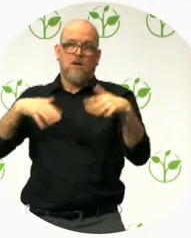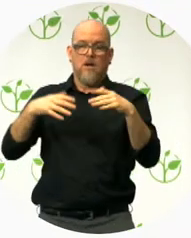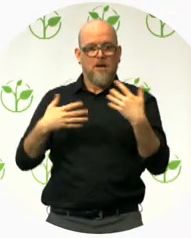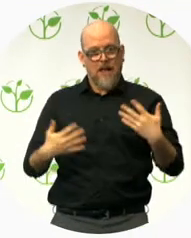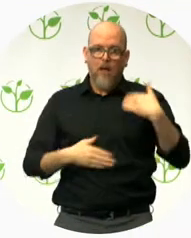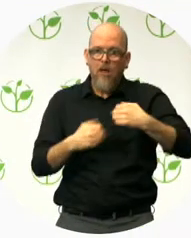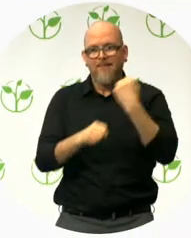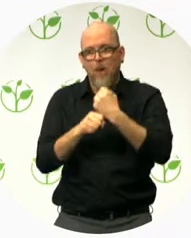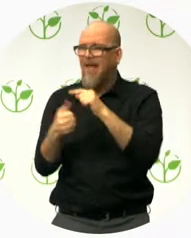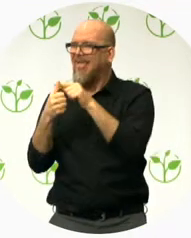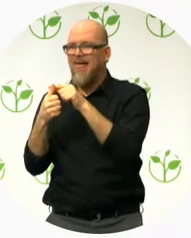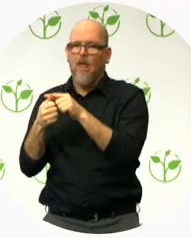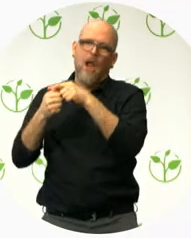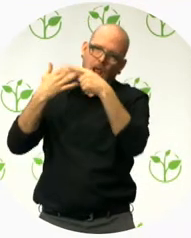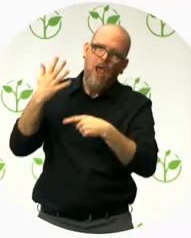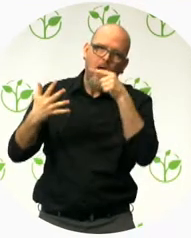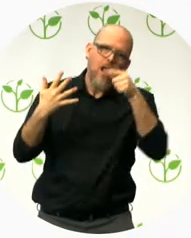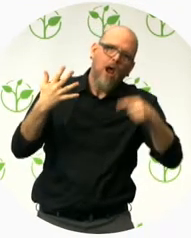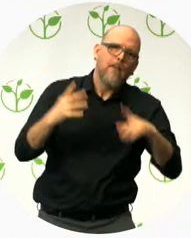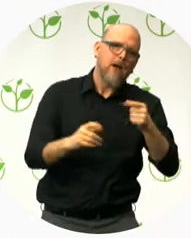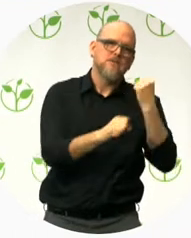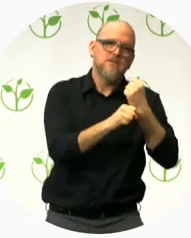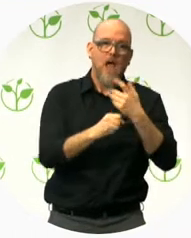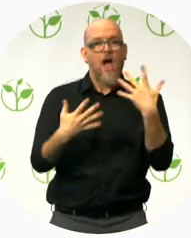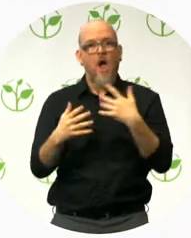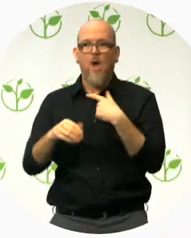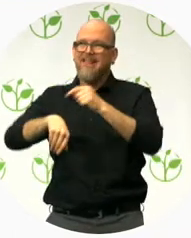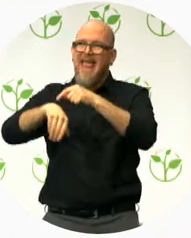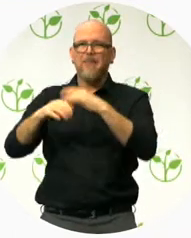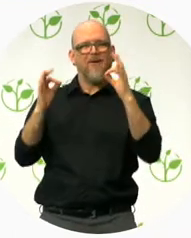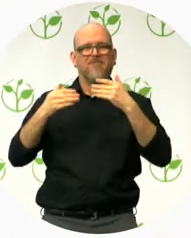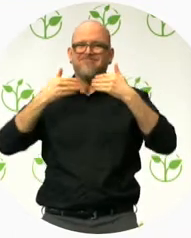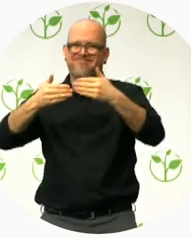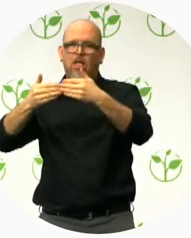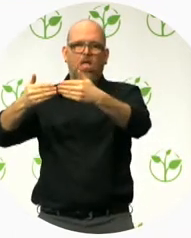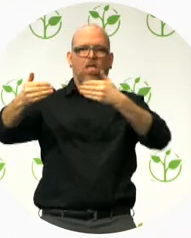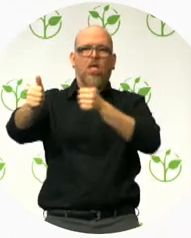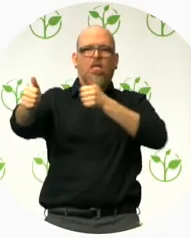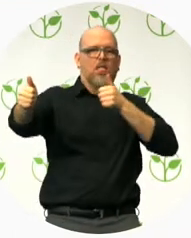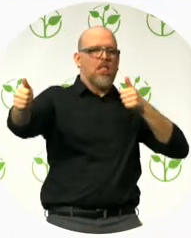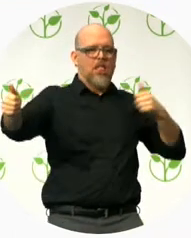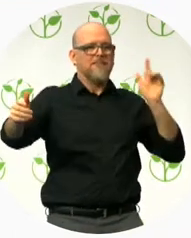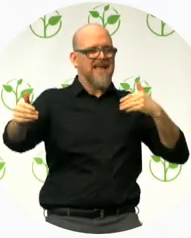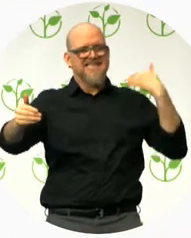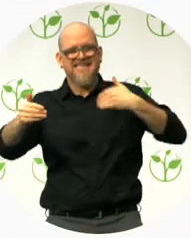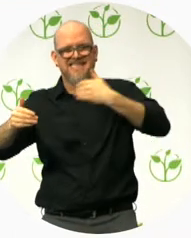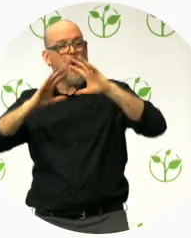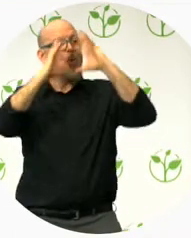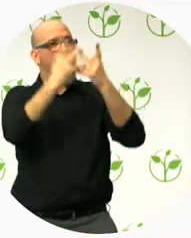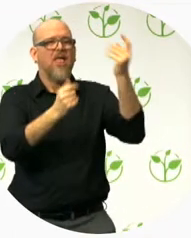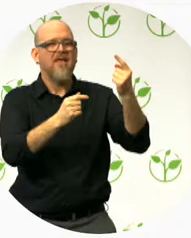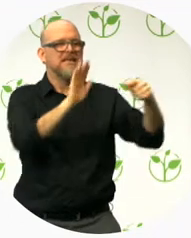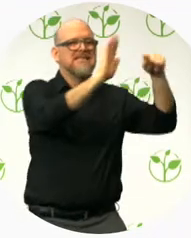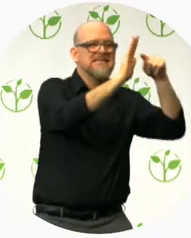And we are still seeing in many parts of the world the negative impact of areas and places